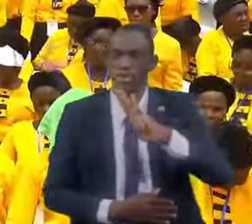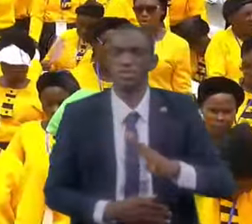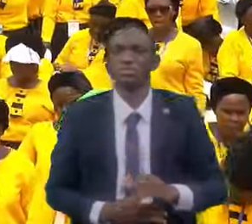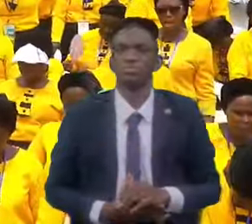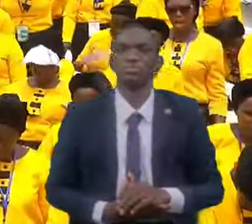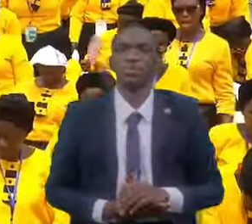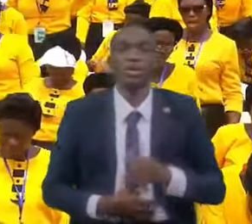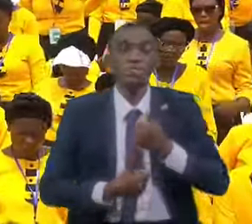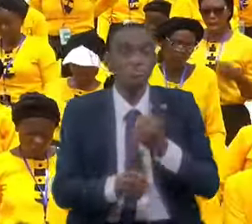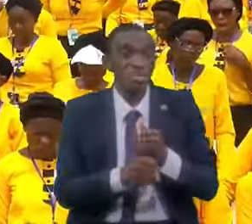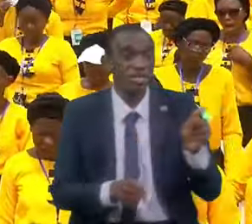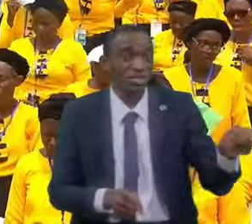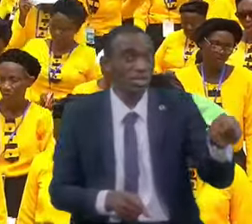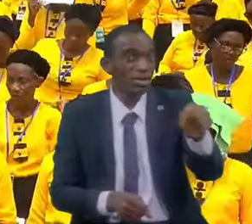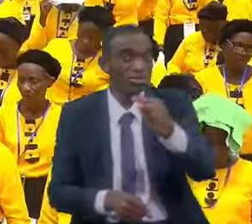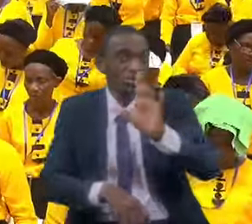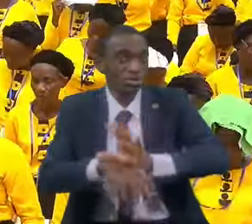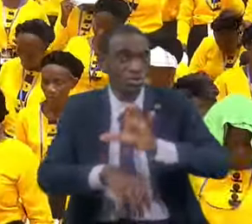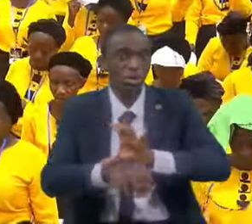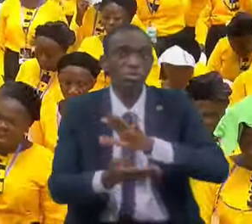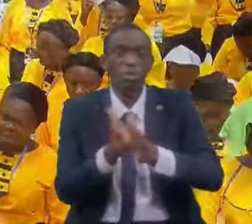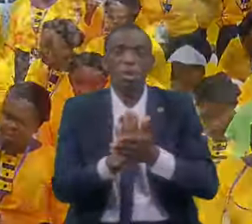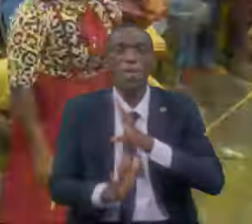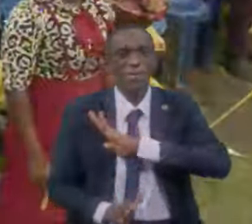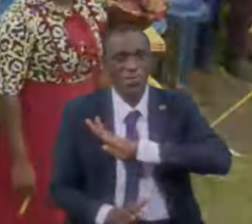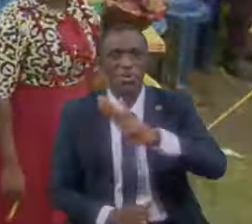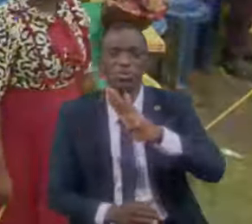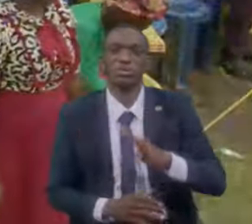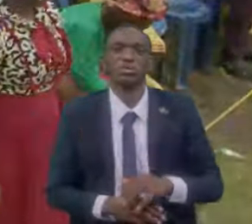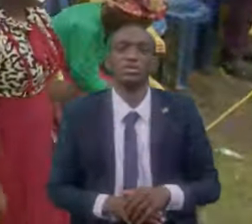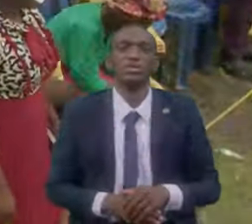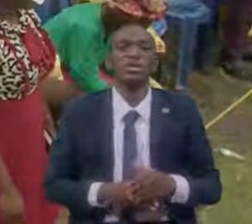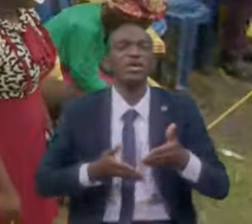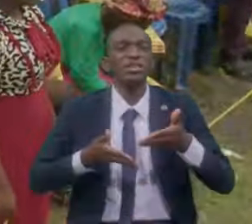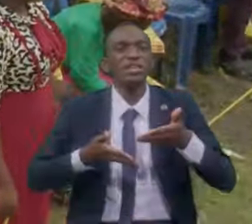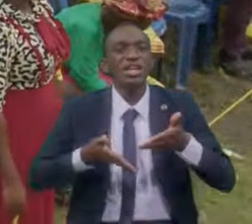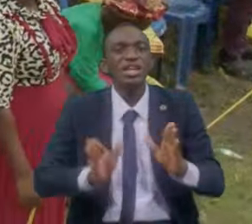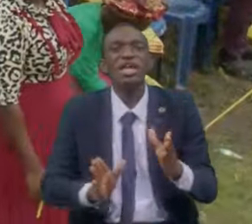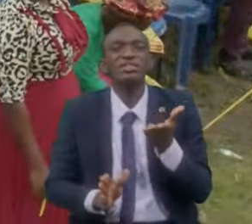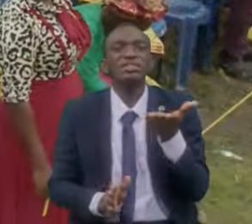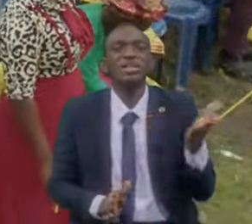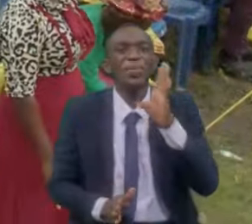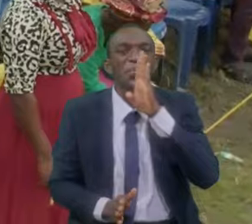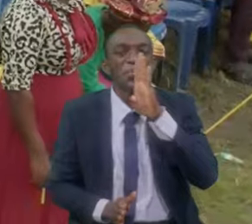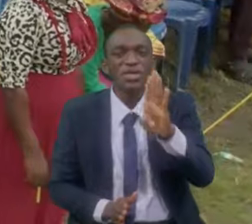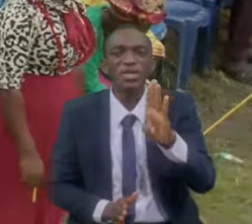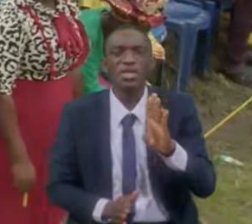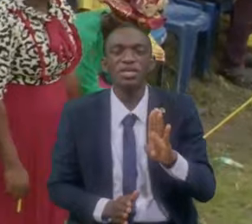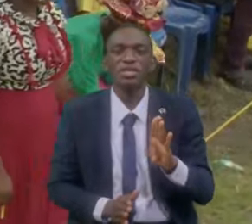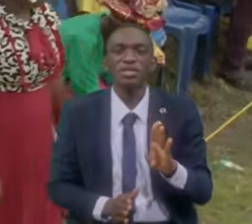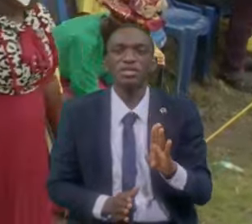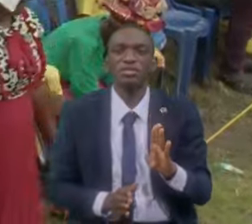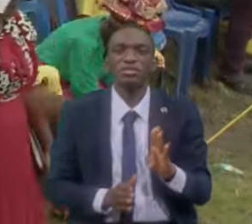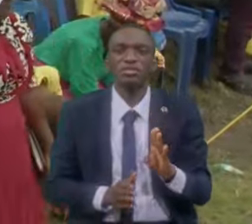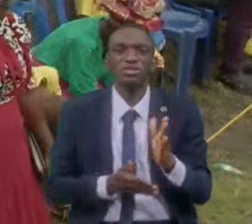Make them bold. Let there be some Daniels in your congregation.